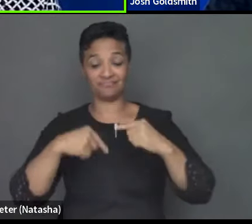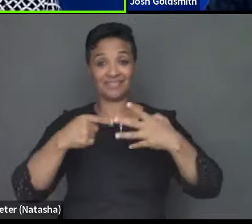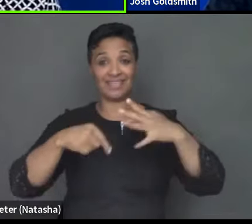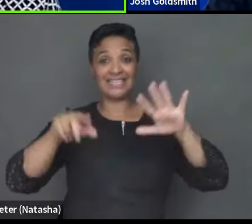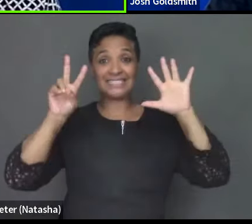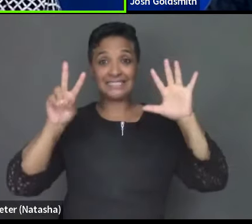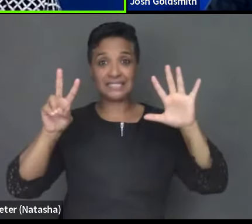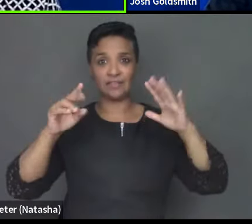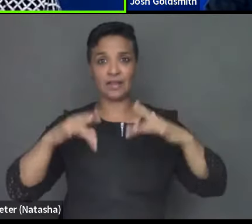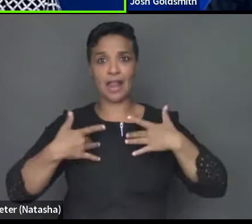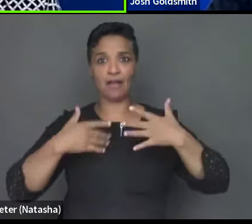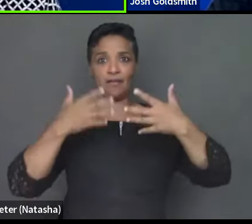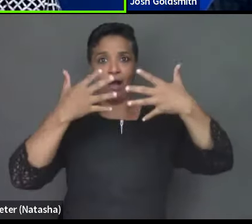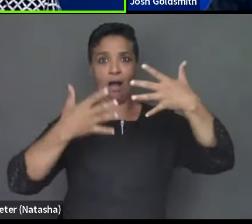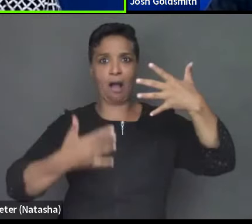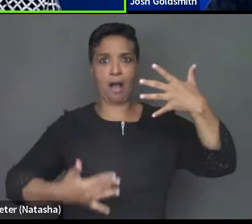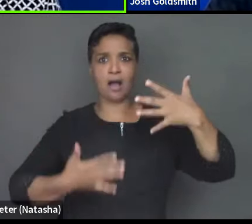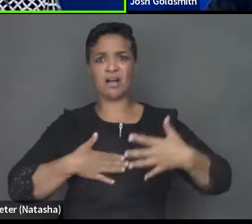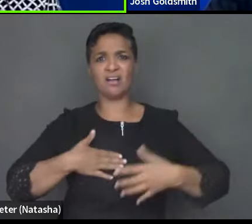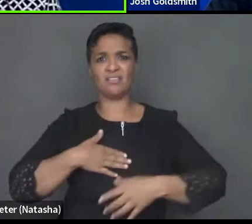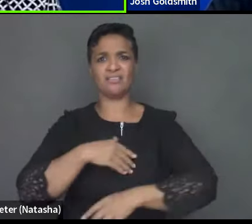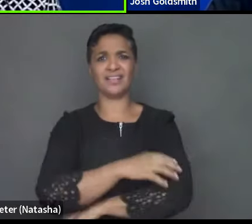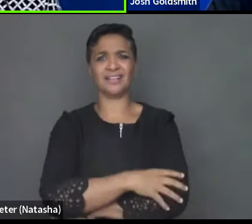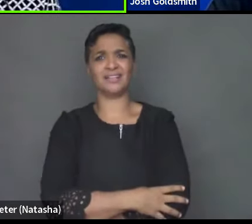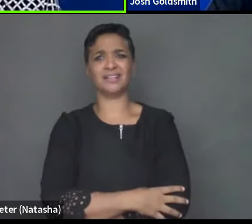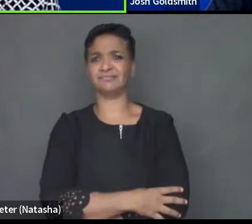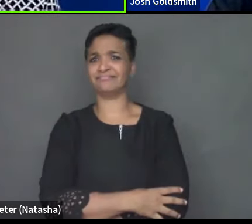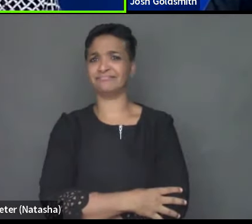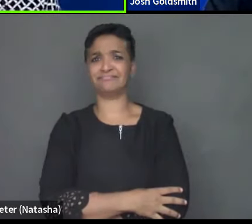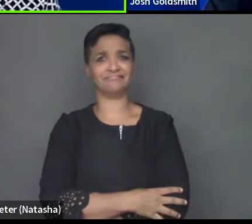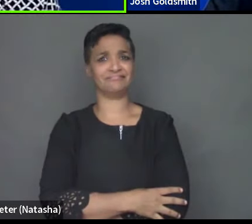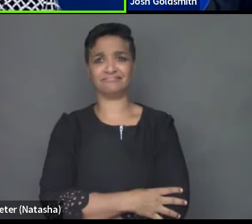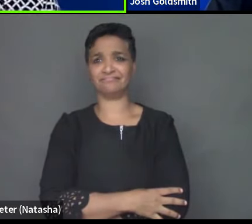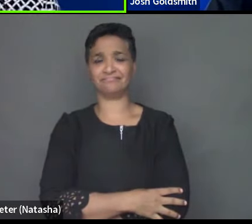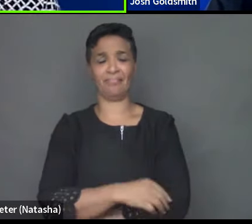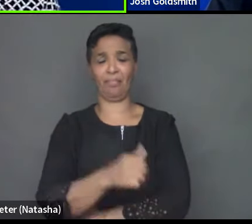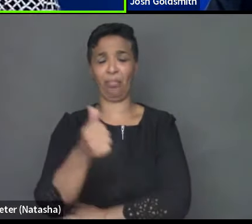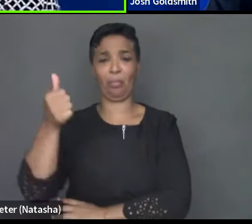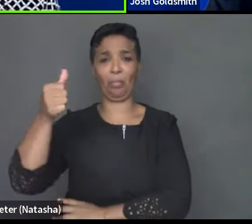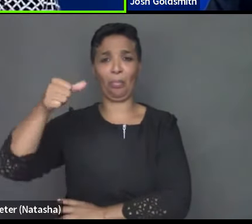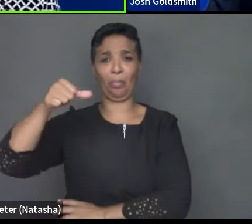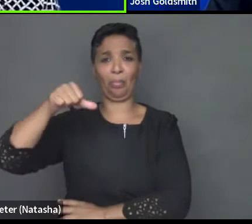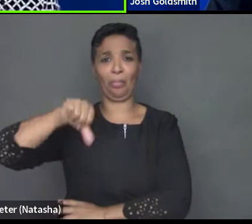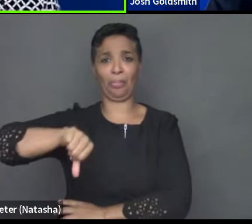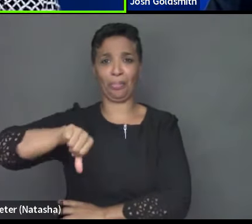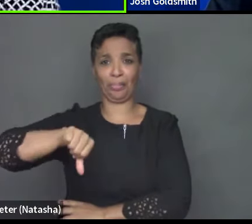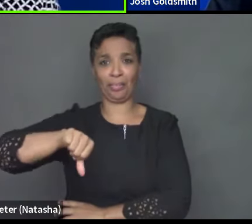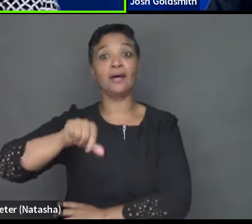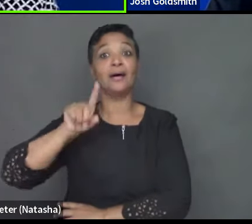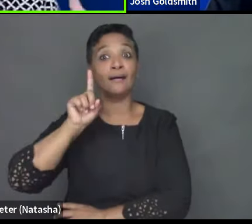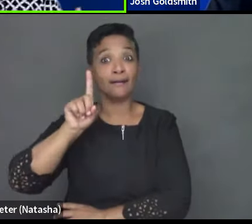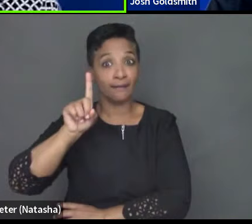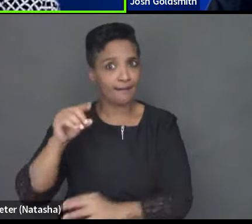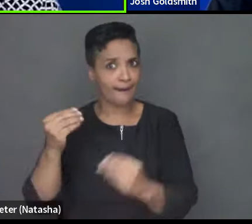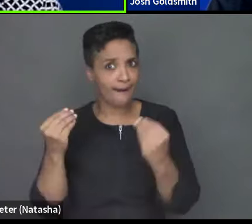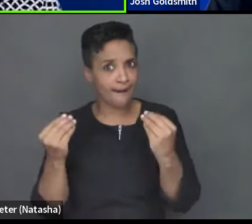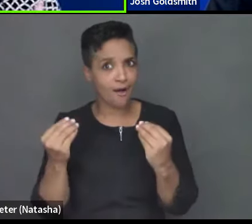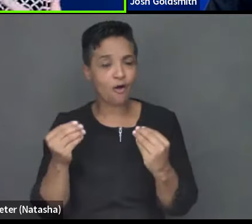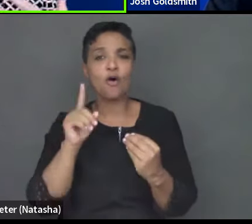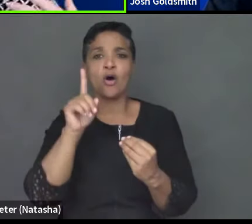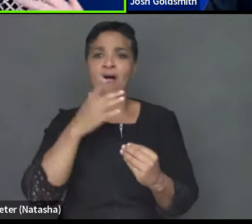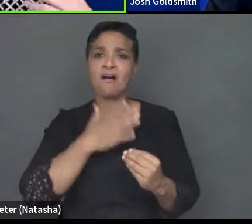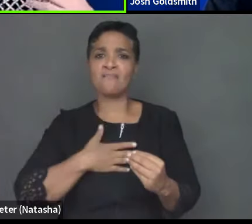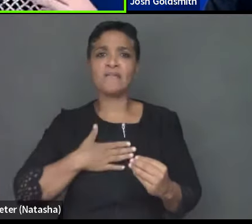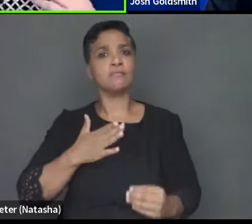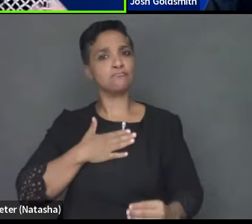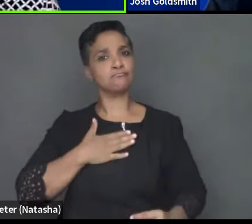think you would feel good about any of it by the end of it. So the idea is to make sure that you feel comfortable and you feel